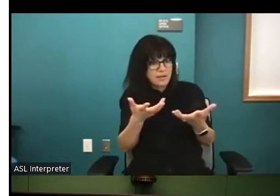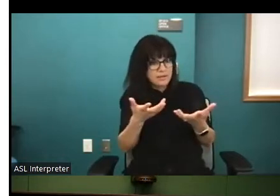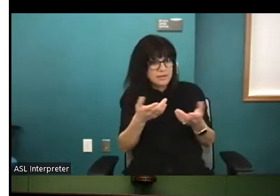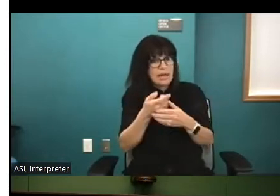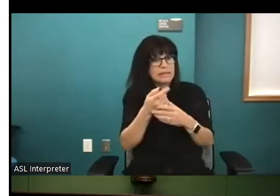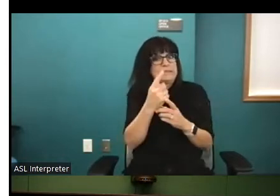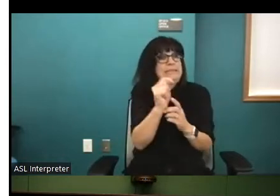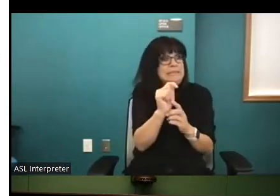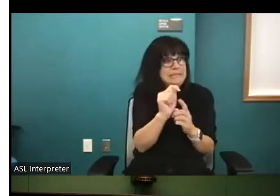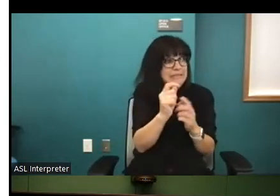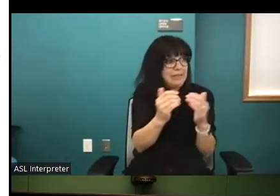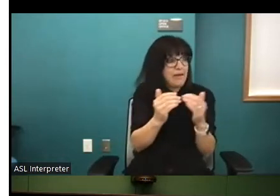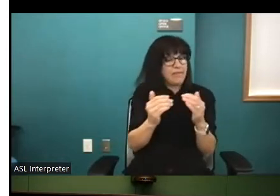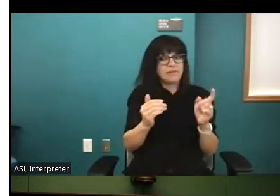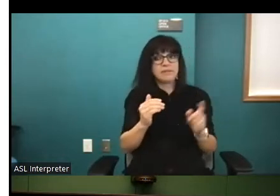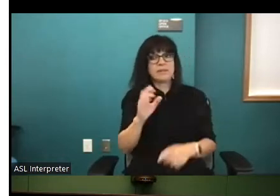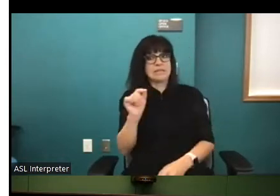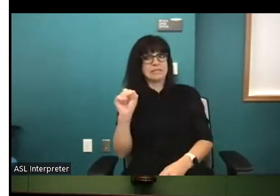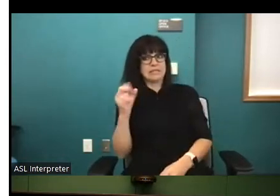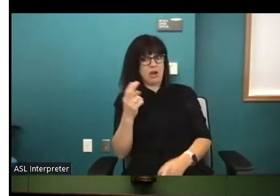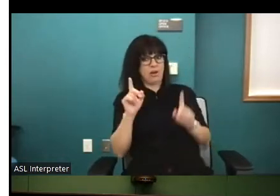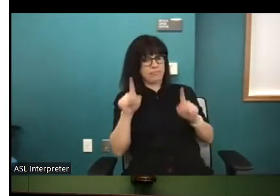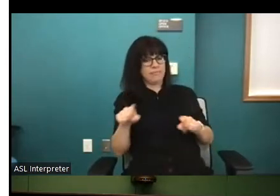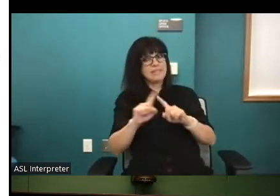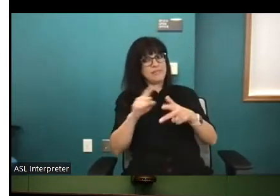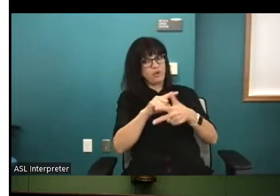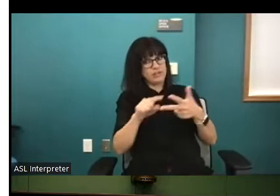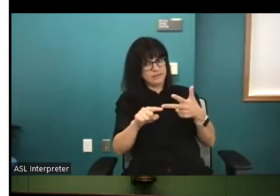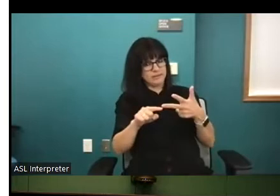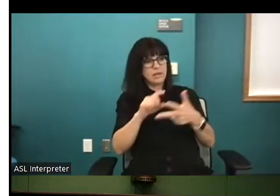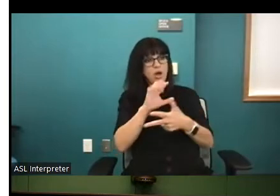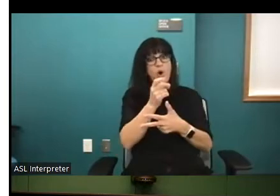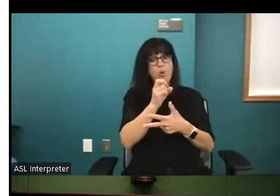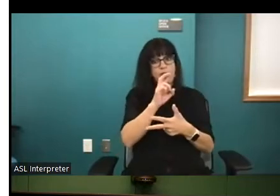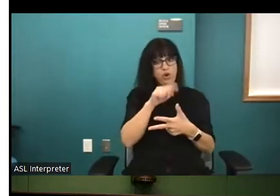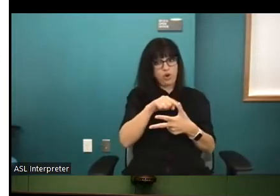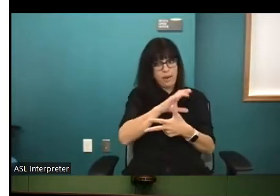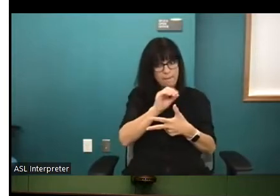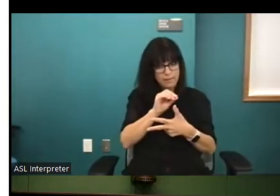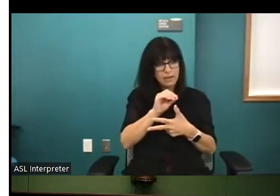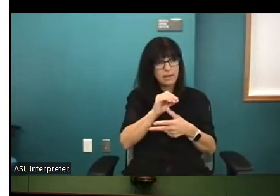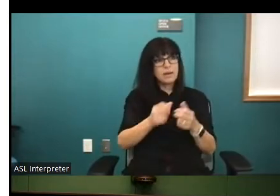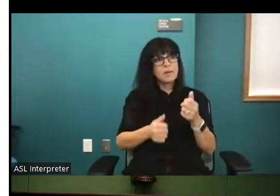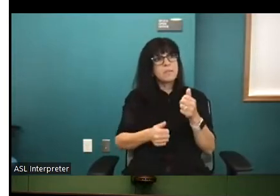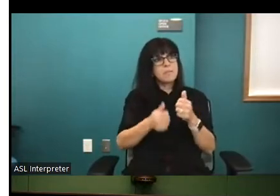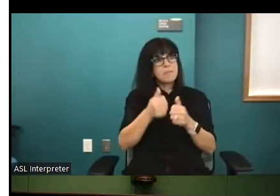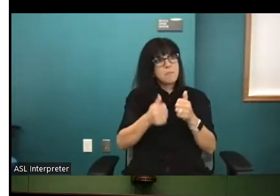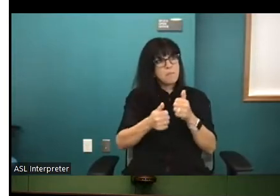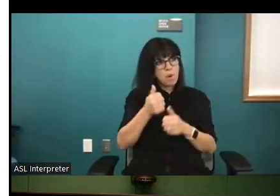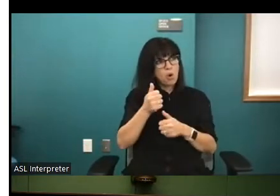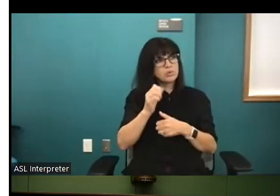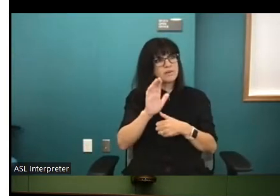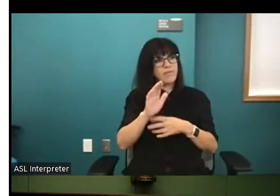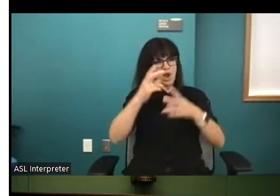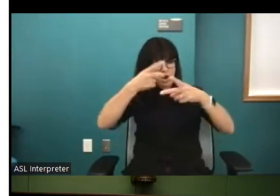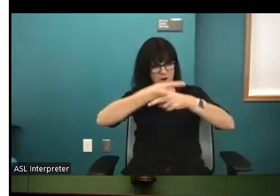T? There are differences between the companies. So Cochlear, most of their